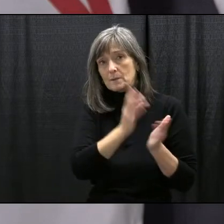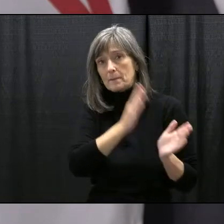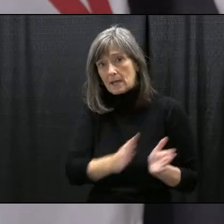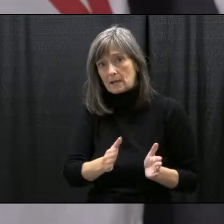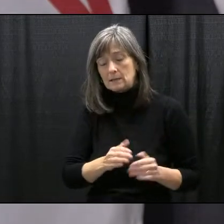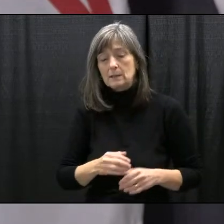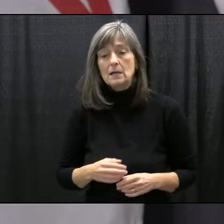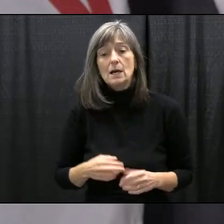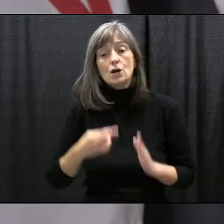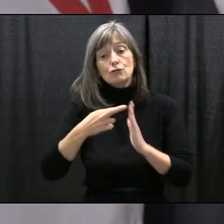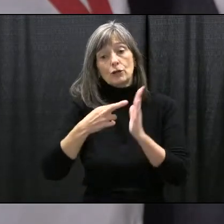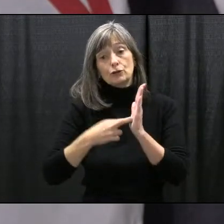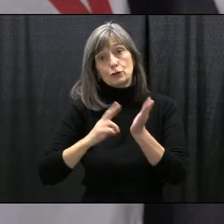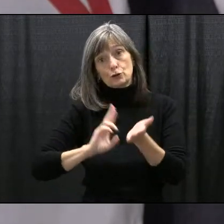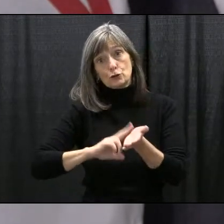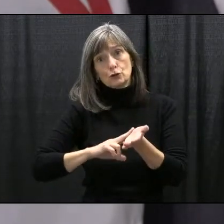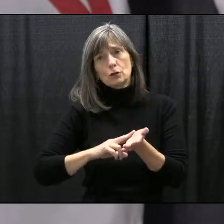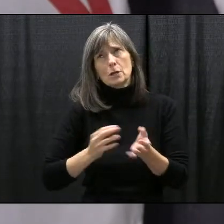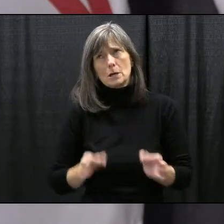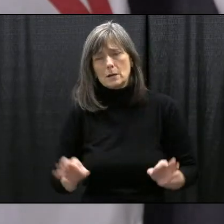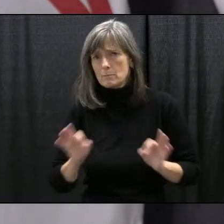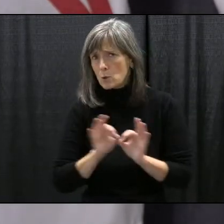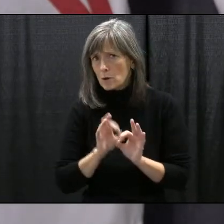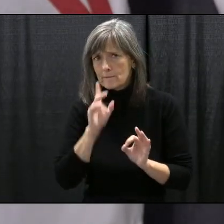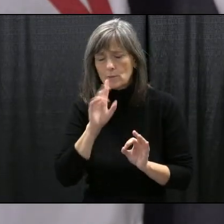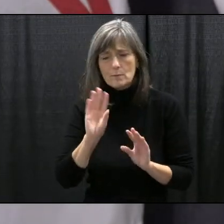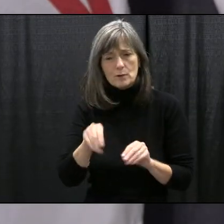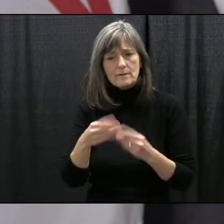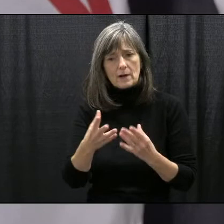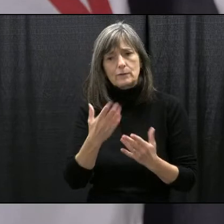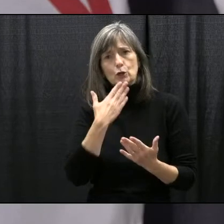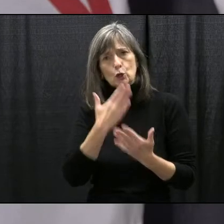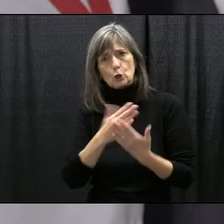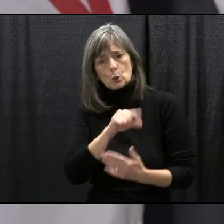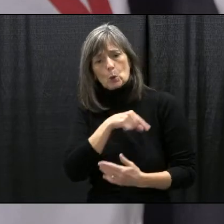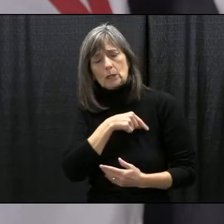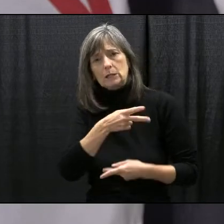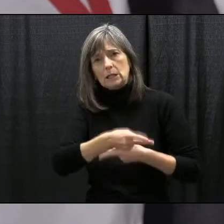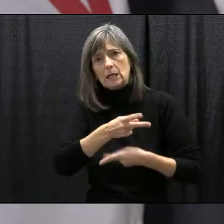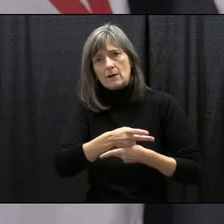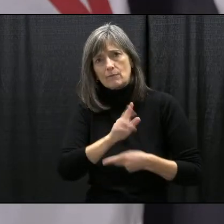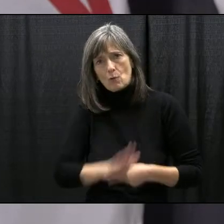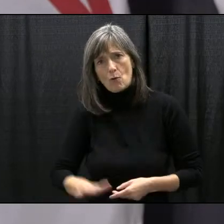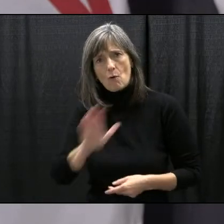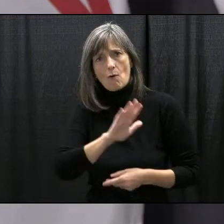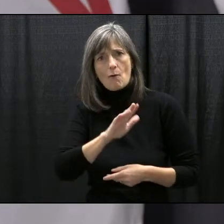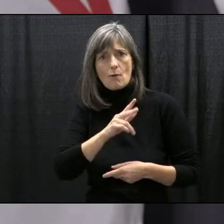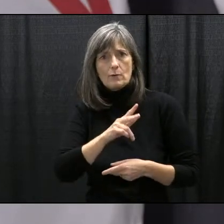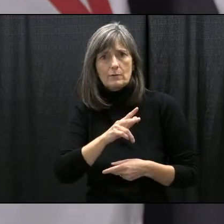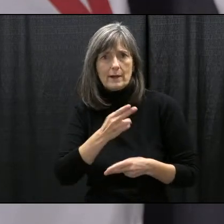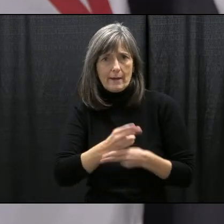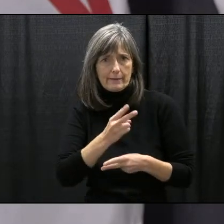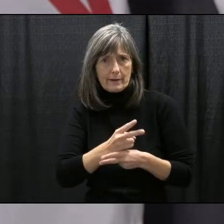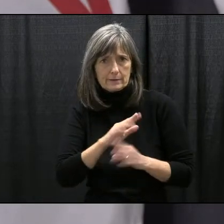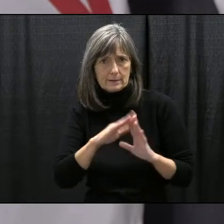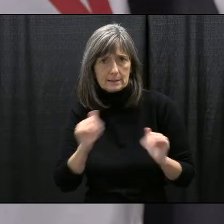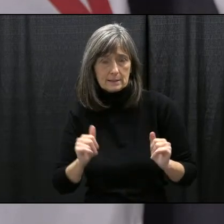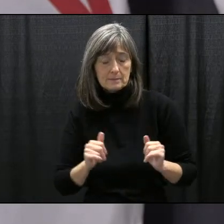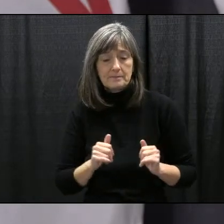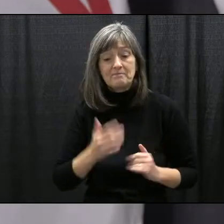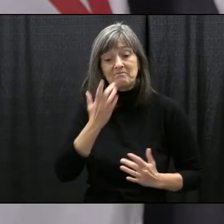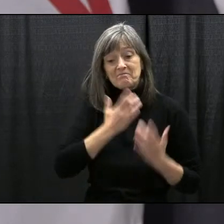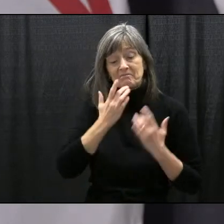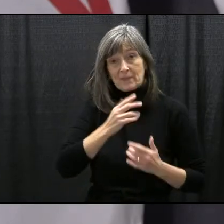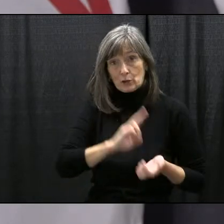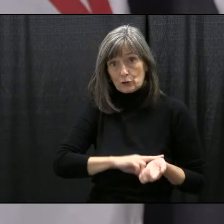Registered nurses play a fundamental role in the provision of quality care throughout the healthcare system. To help address the shortage of